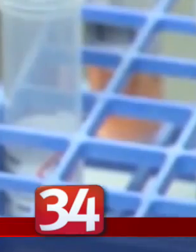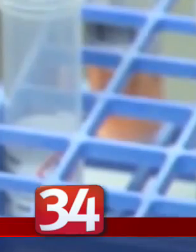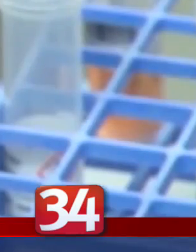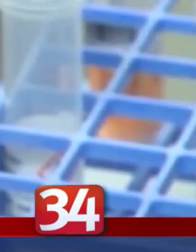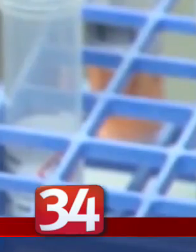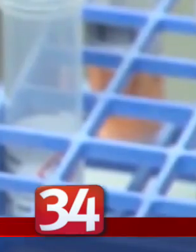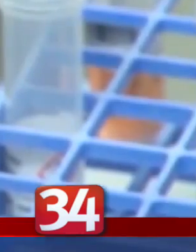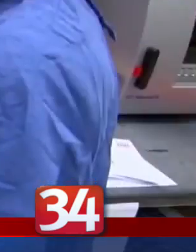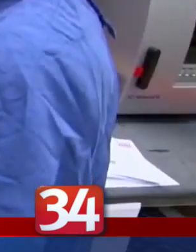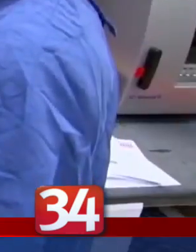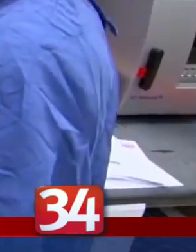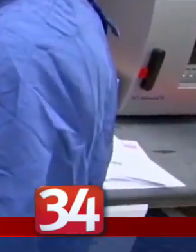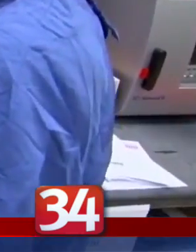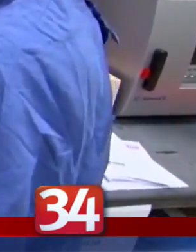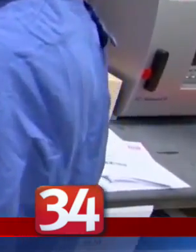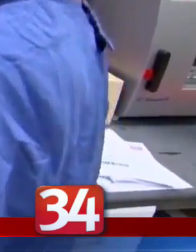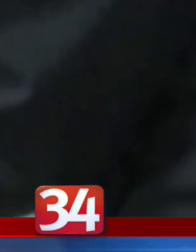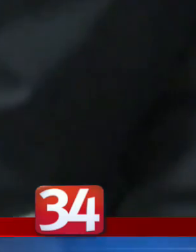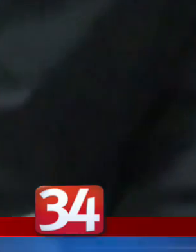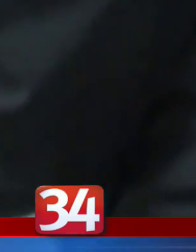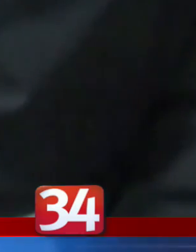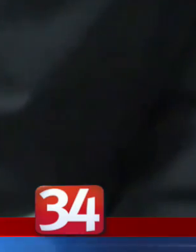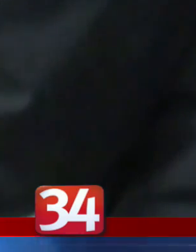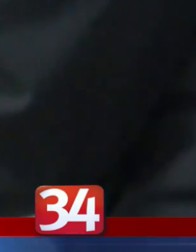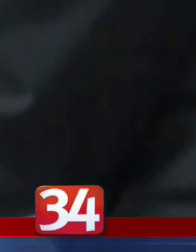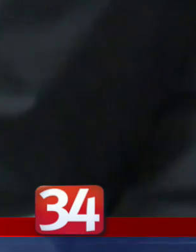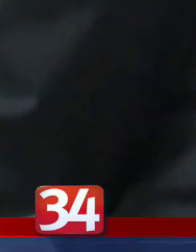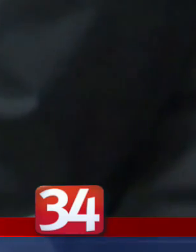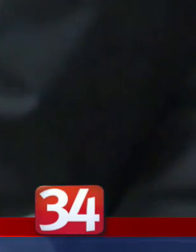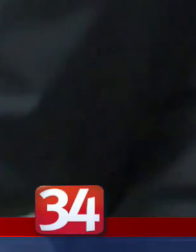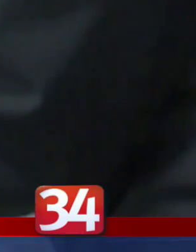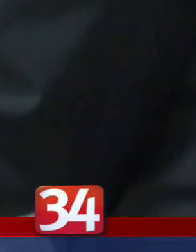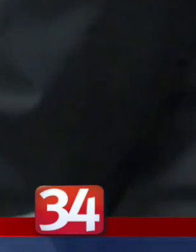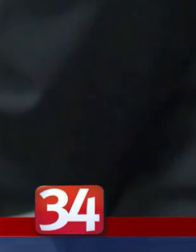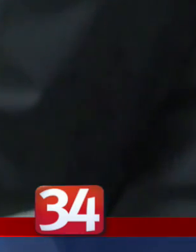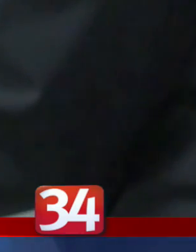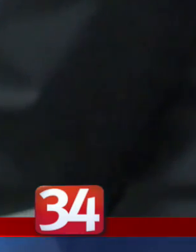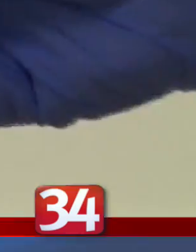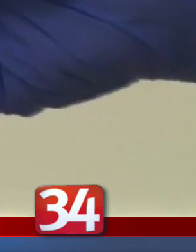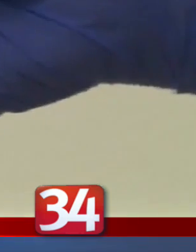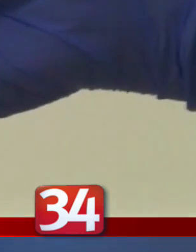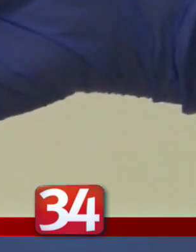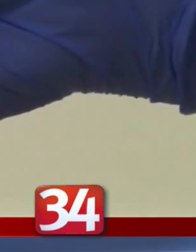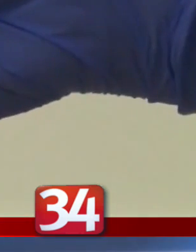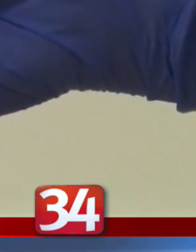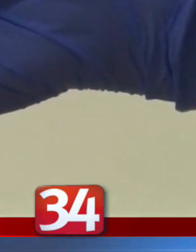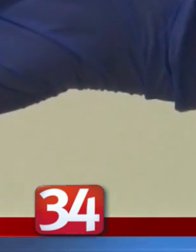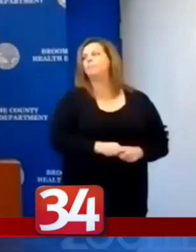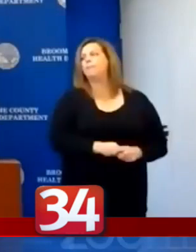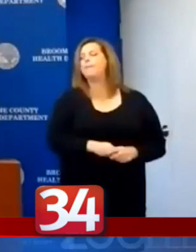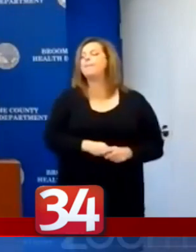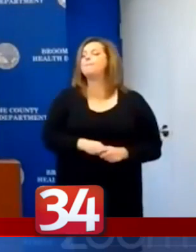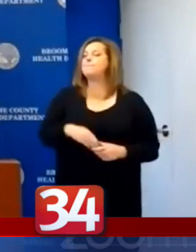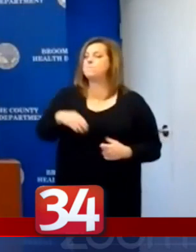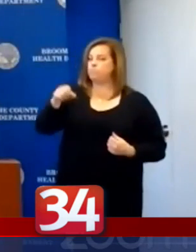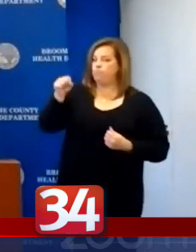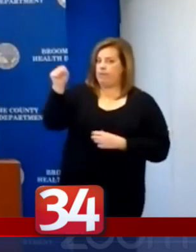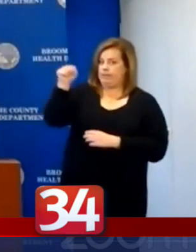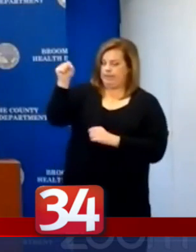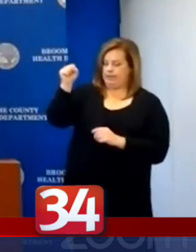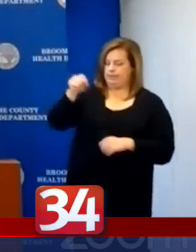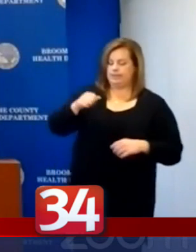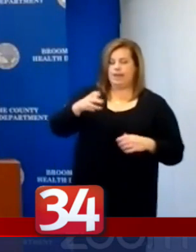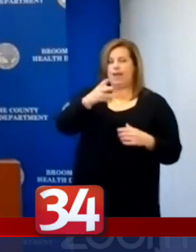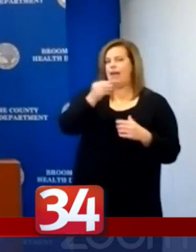3.5% and 4, well above the 1% target. Garner says the choices people make today